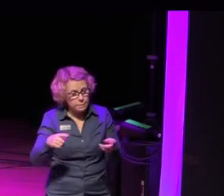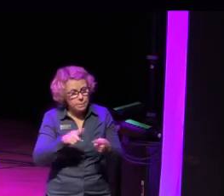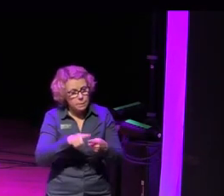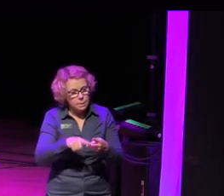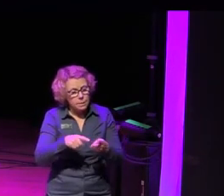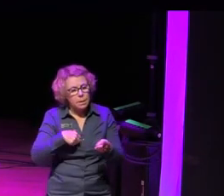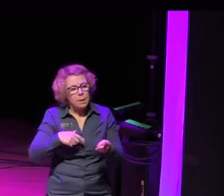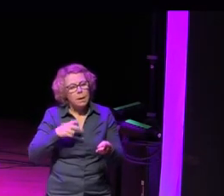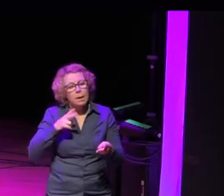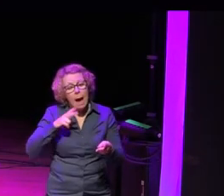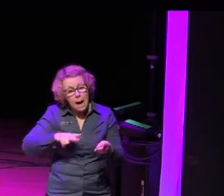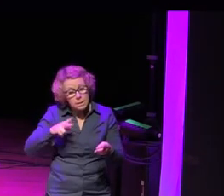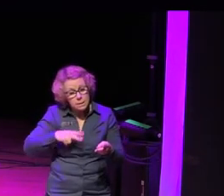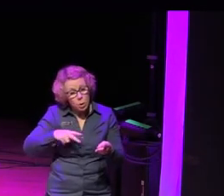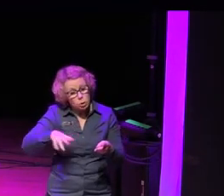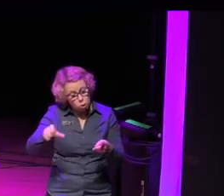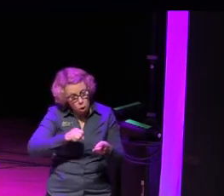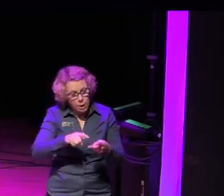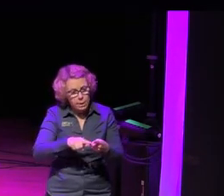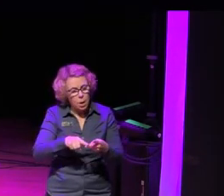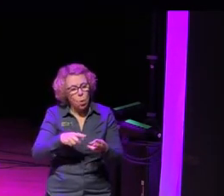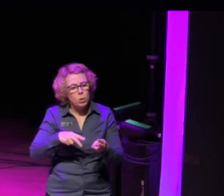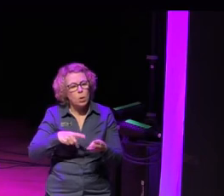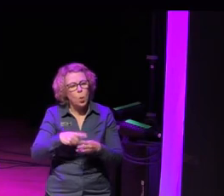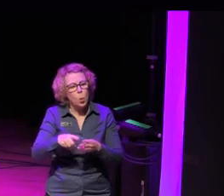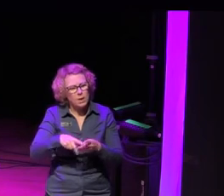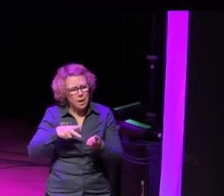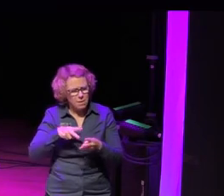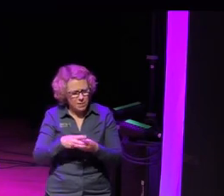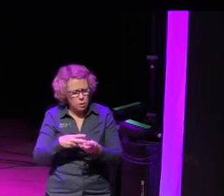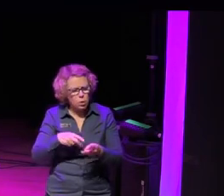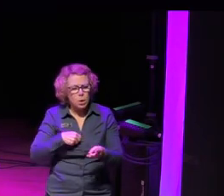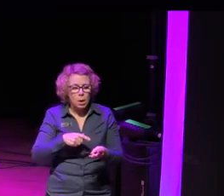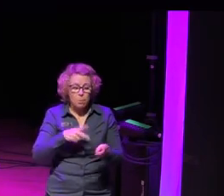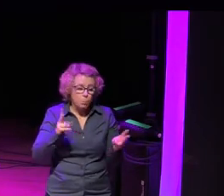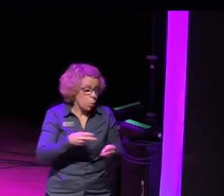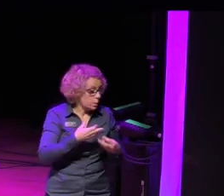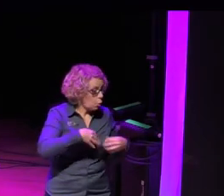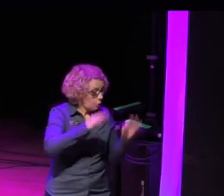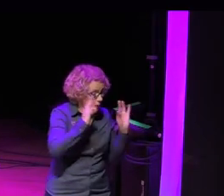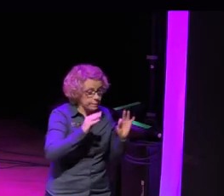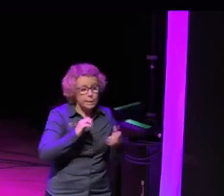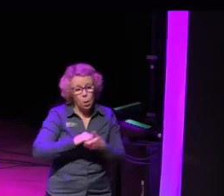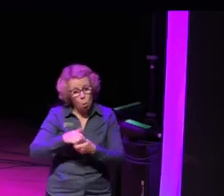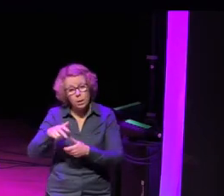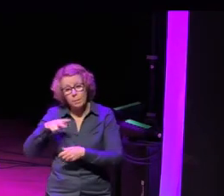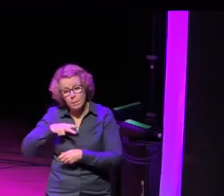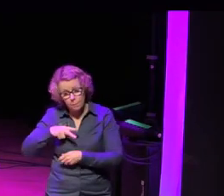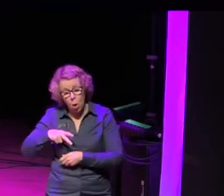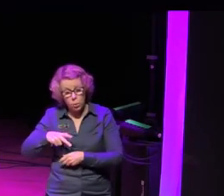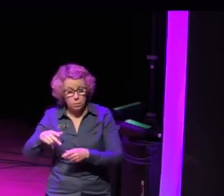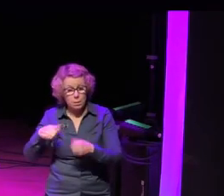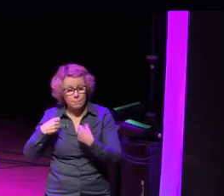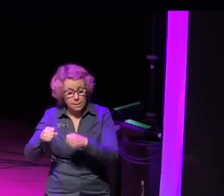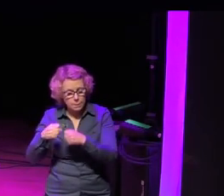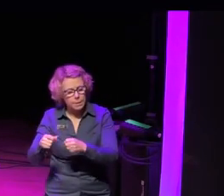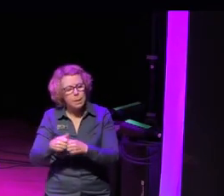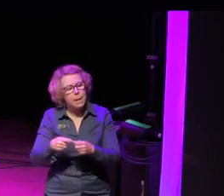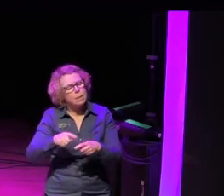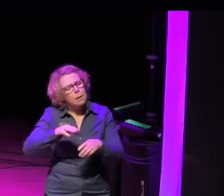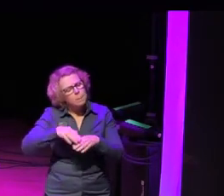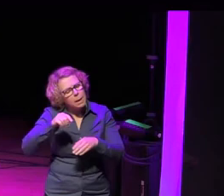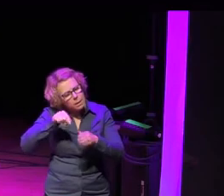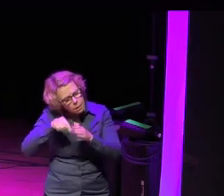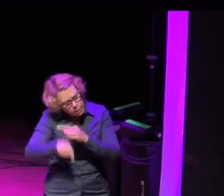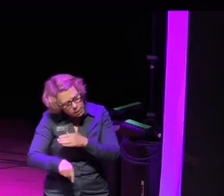accountability mechanisms. And that goes both for the public and the private sector. But then when you go further down, then you have to start